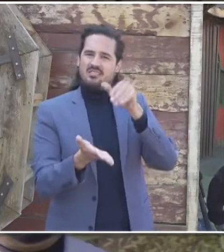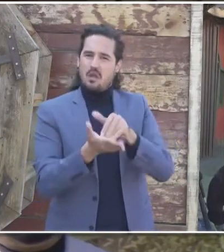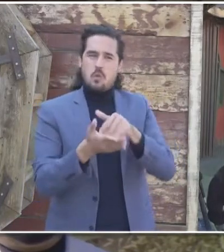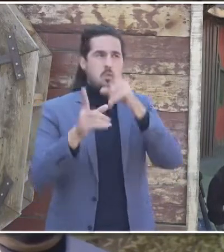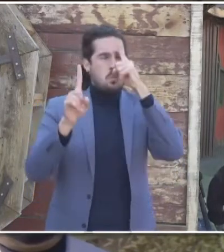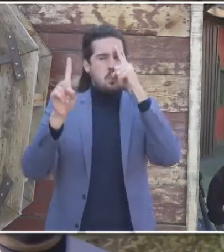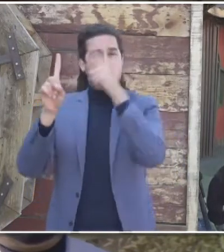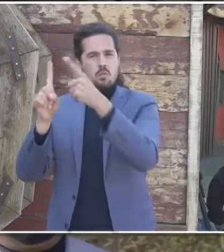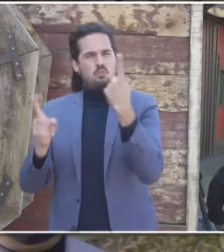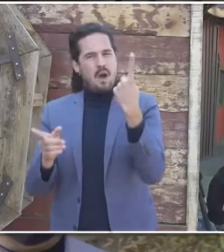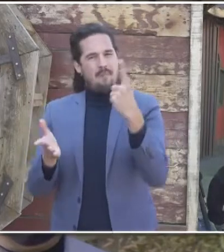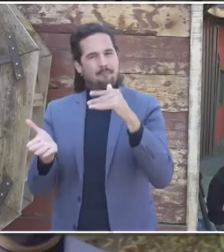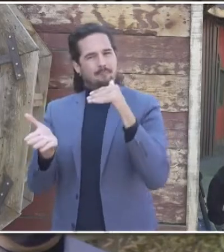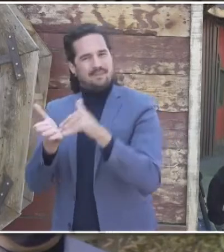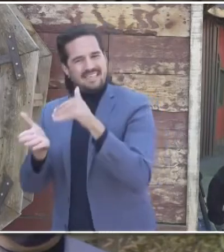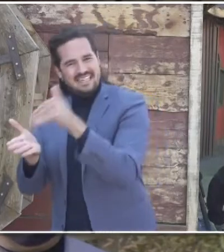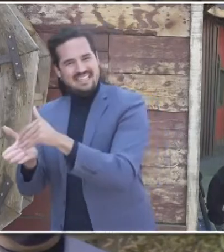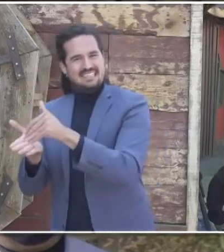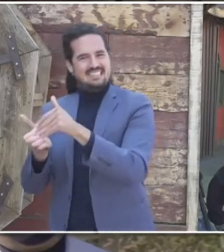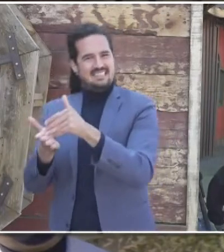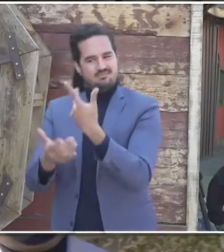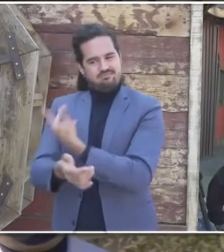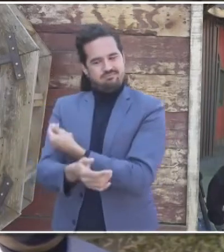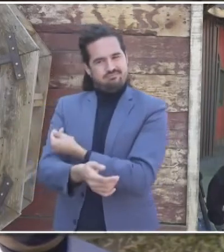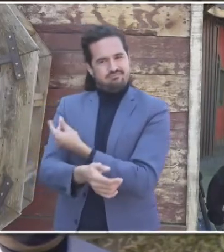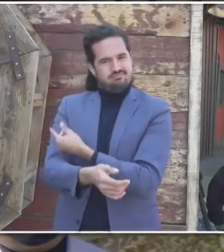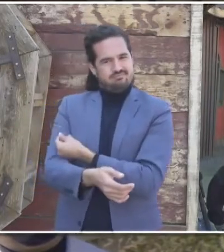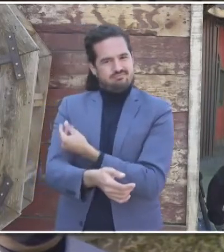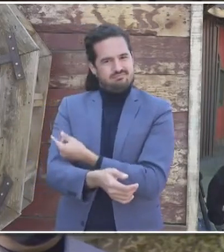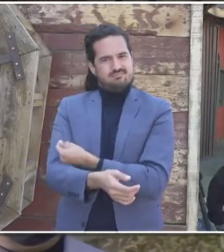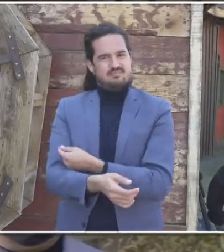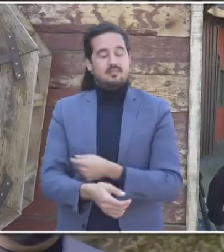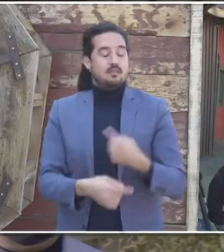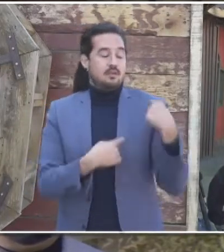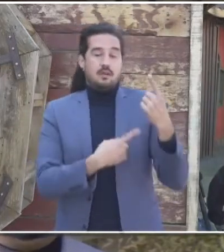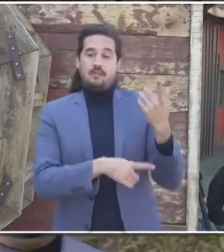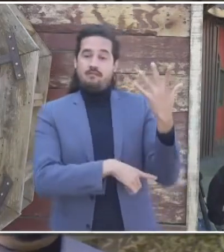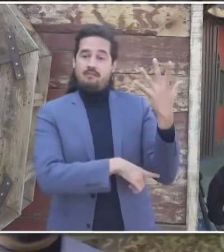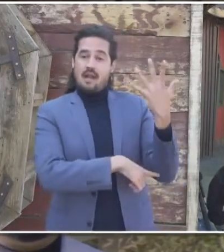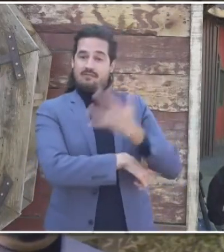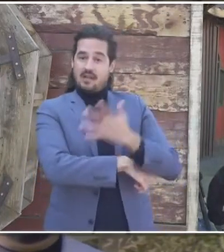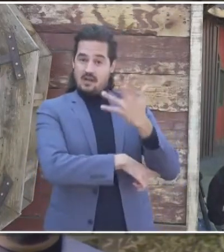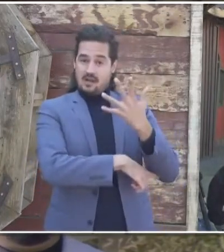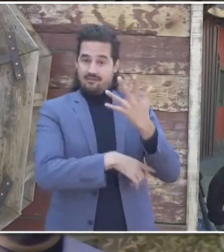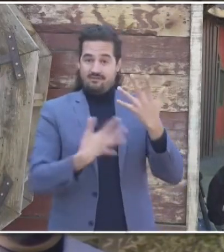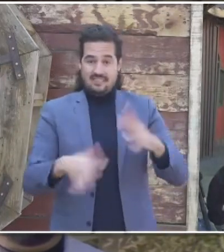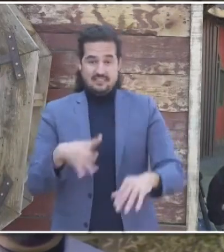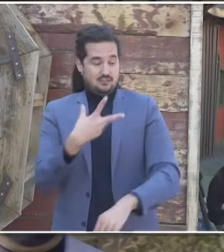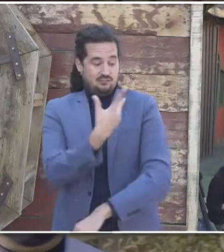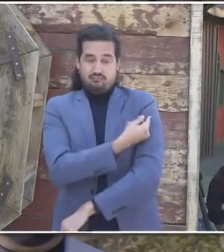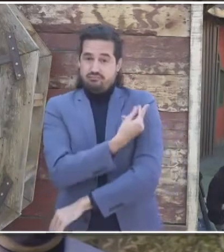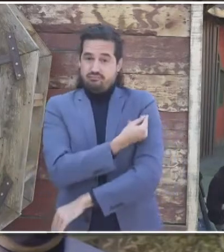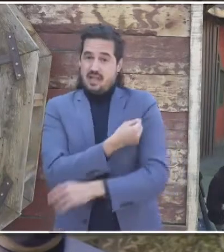million doses. You get a sense of what I mean by scarcity. So when people say, where's